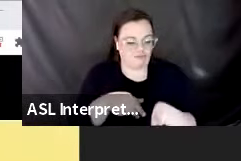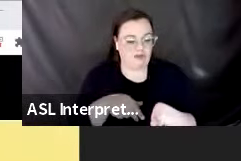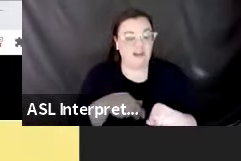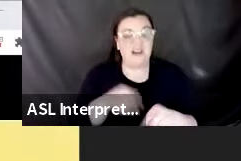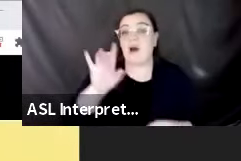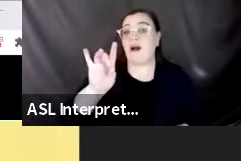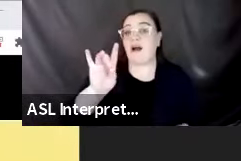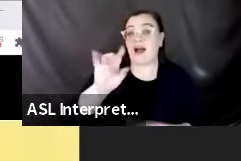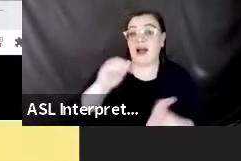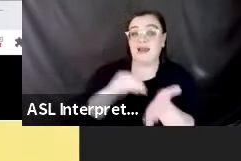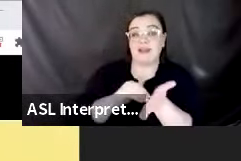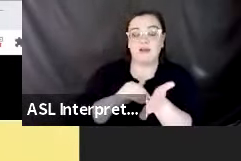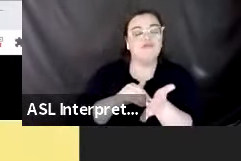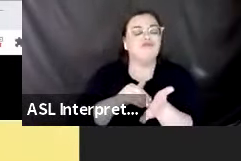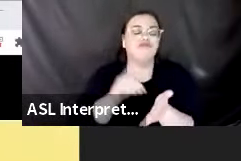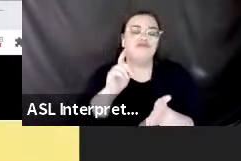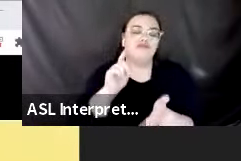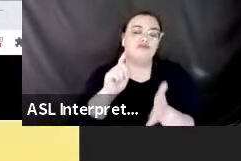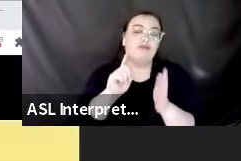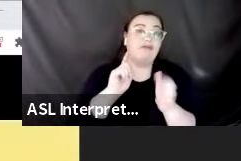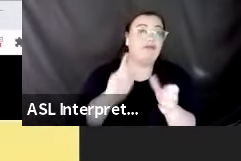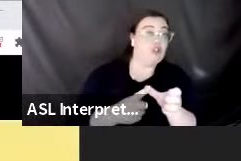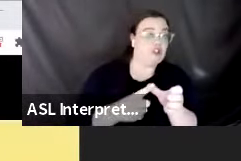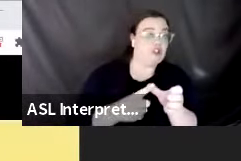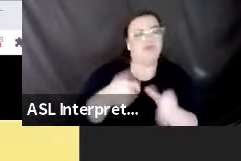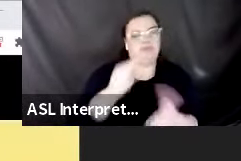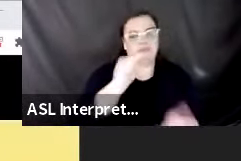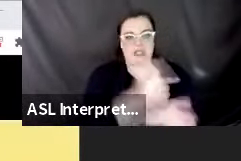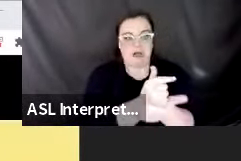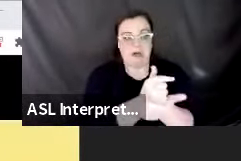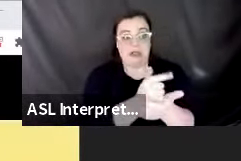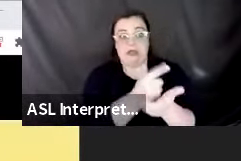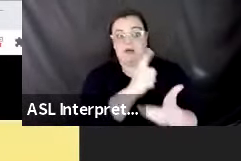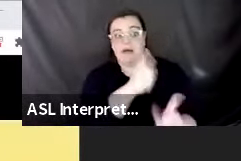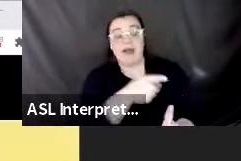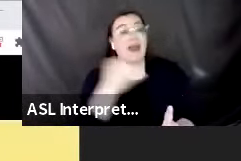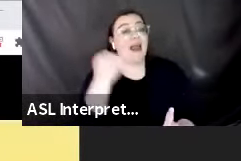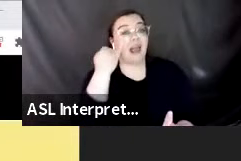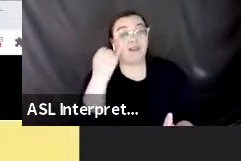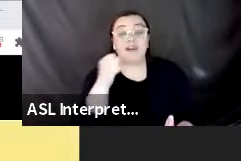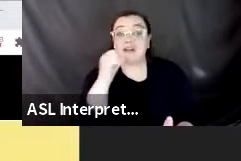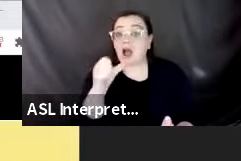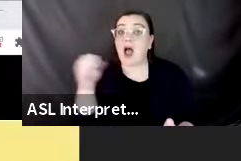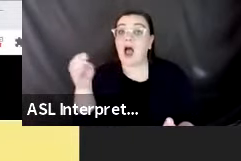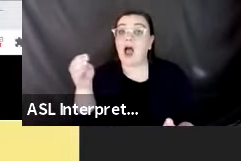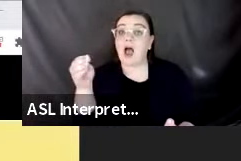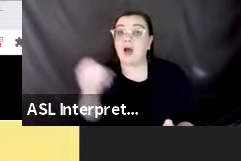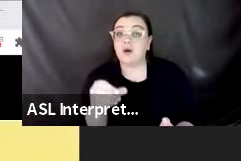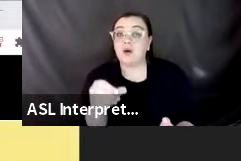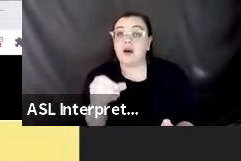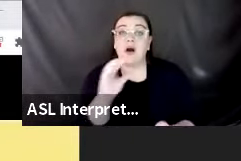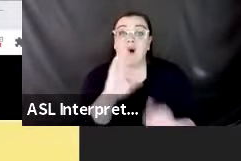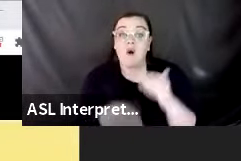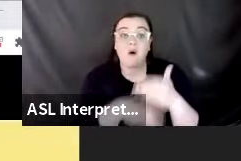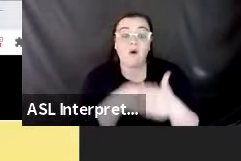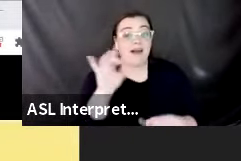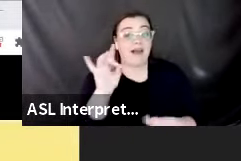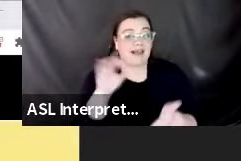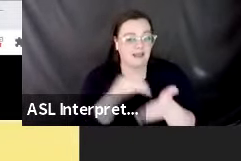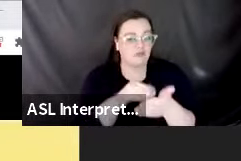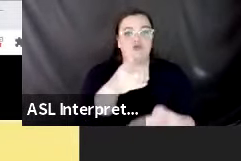an initial guarantee. If a producer does not use all $8,000, the performer still retains that